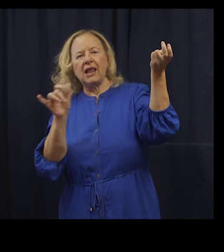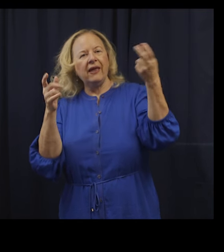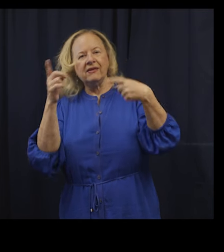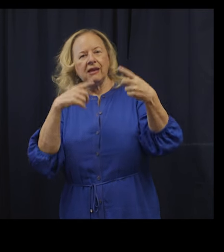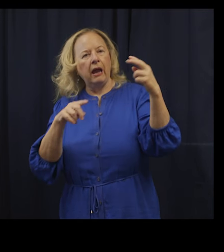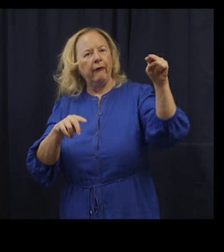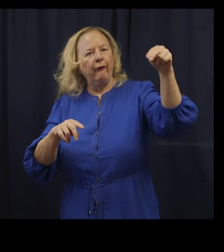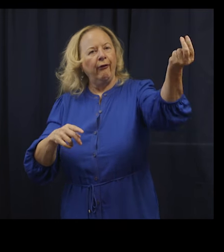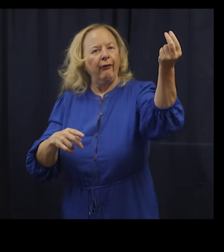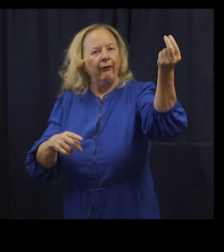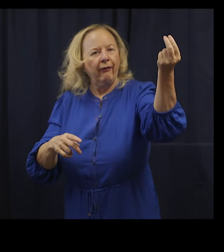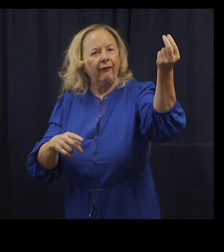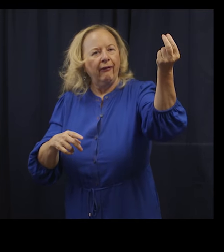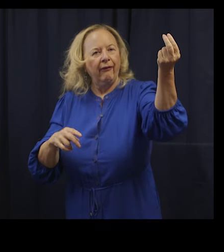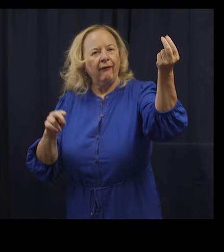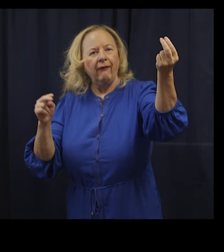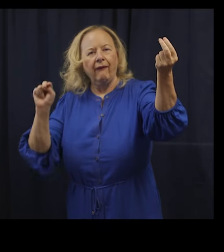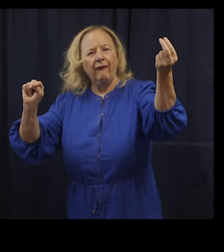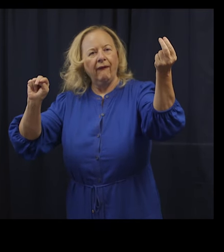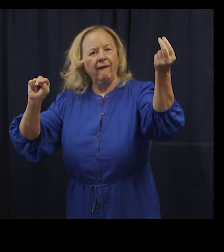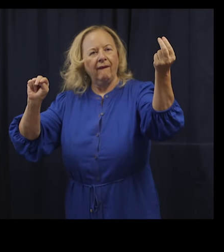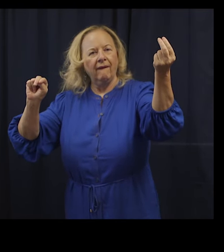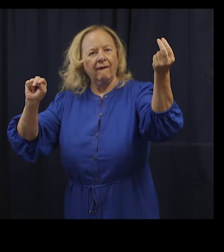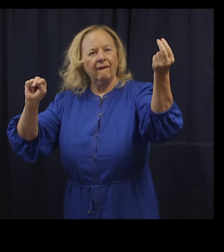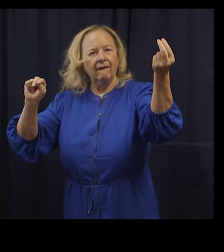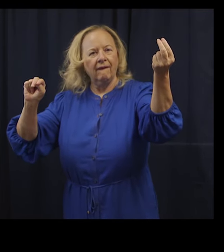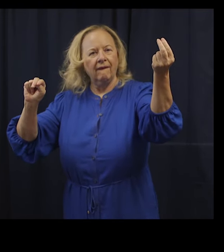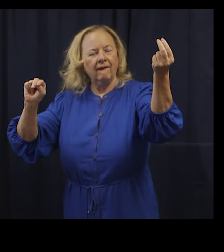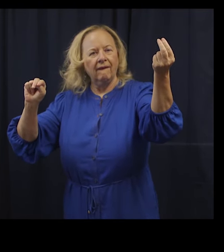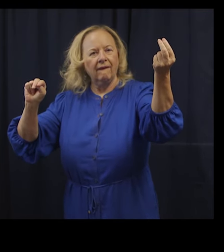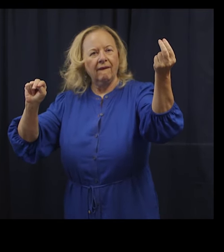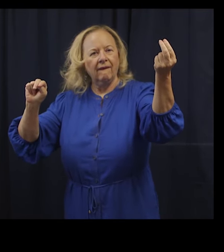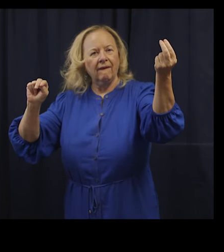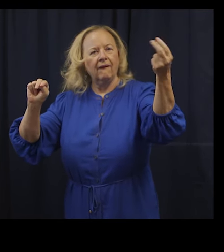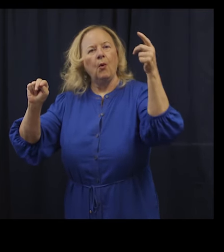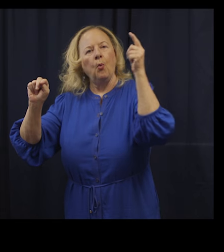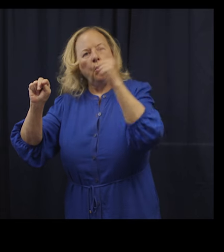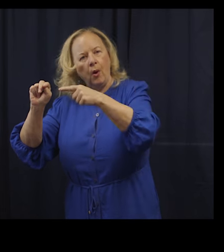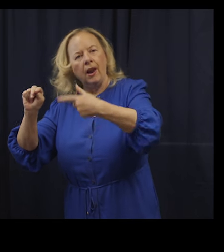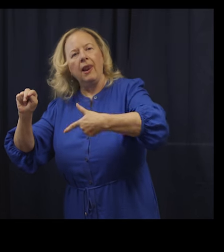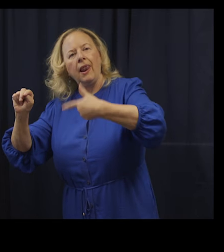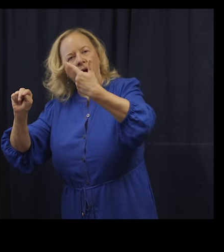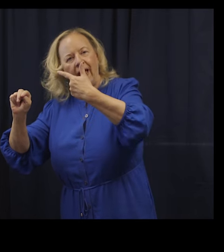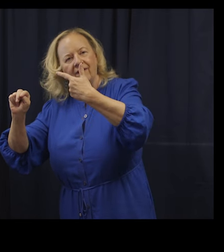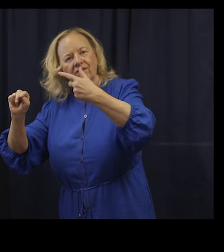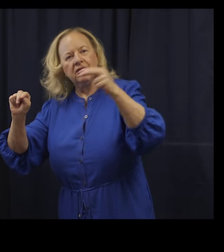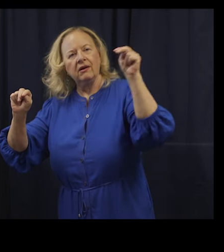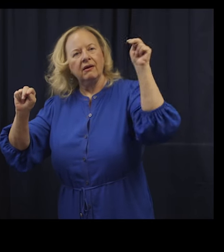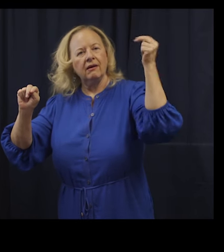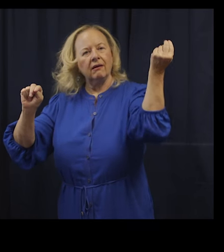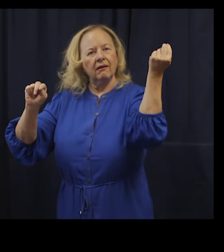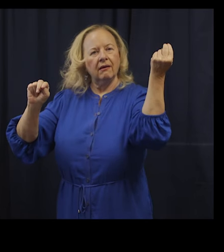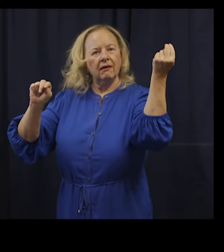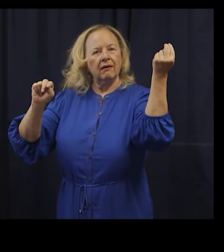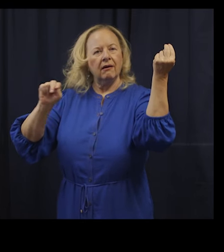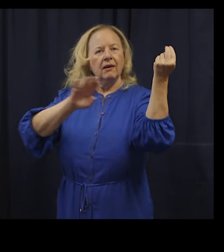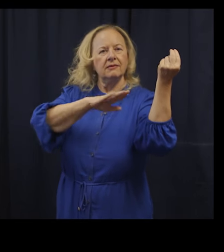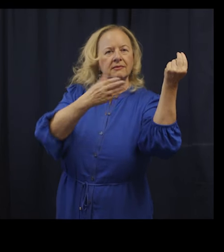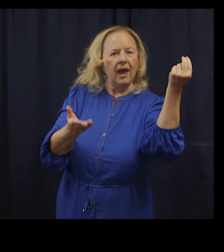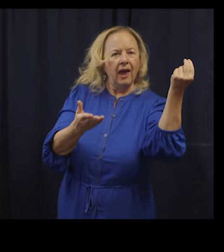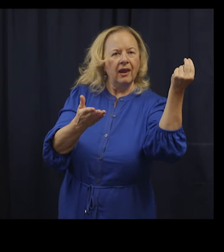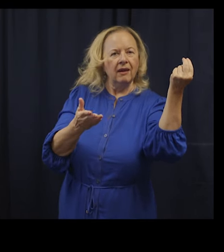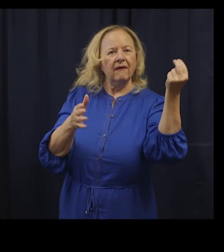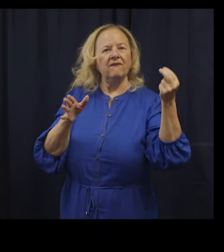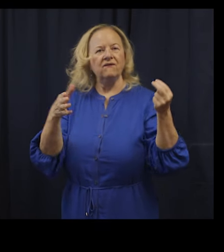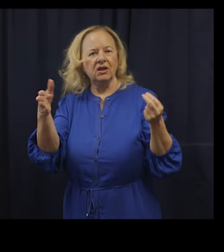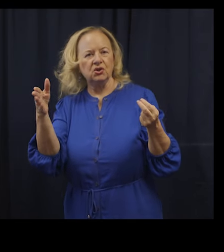down backward letter nuns, and the nun represents life. It's a fish. Now